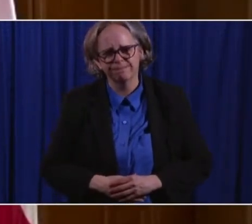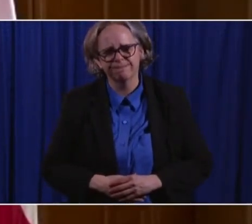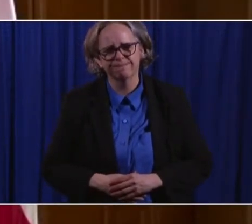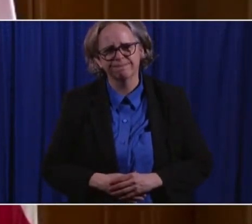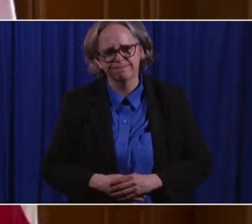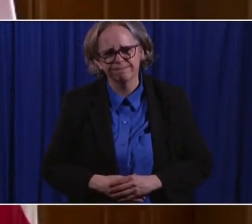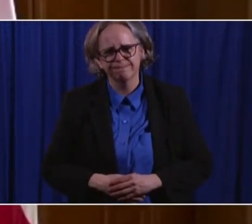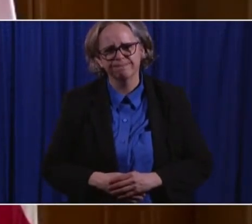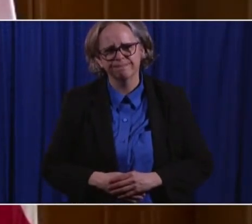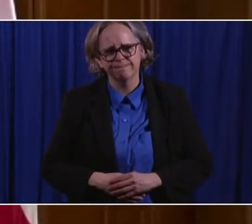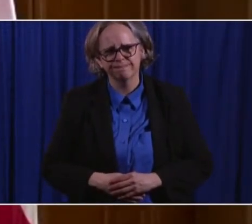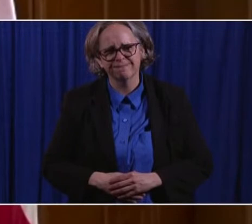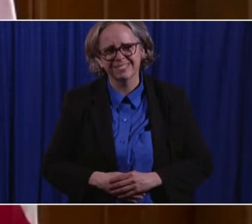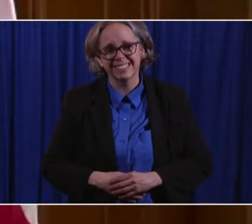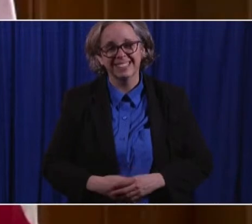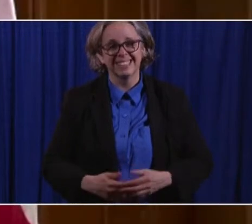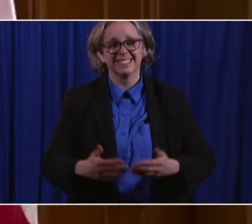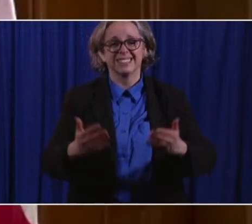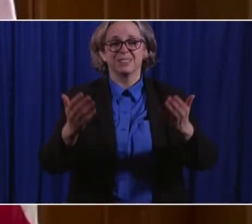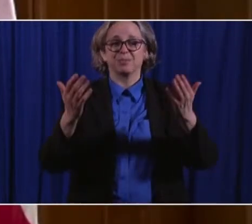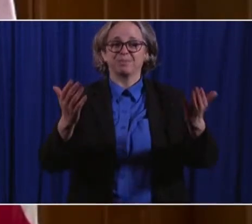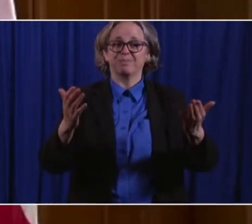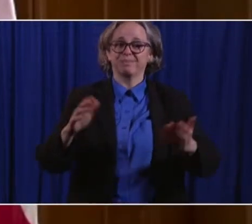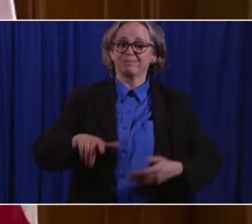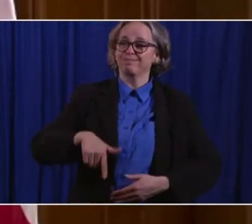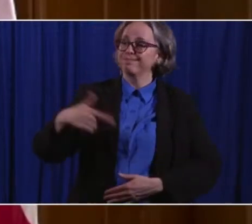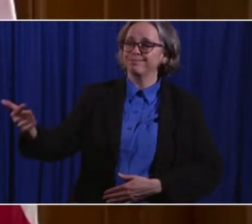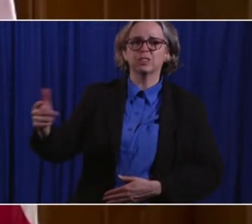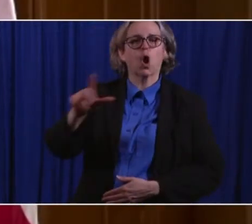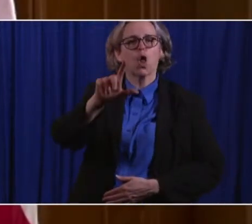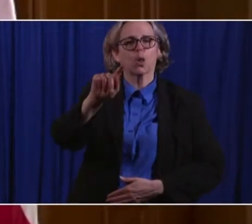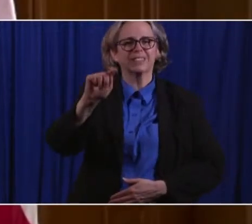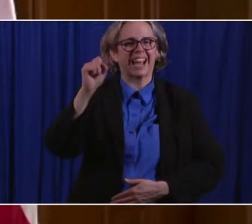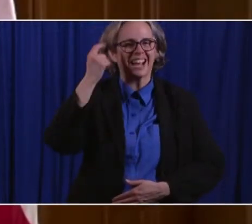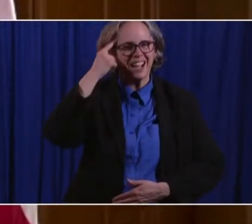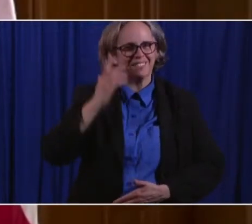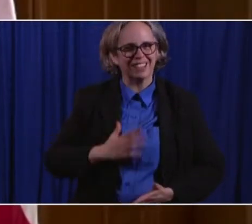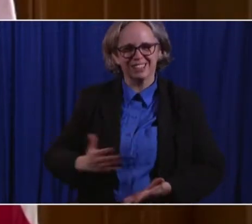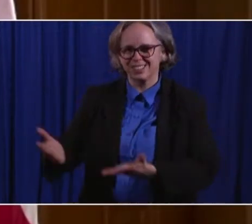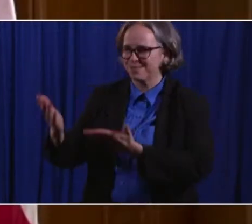We'll now go to the Lieutenant Governor. Thanks, Governor.